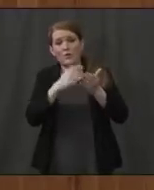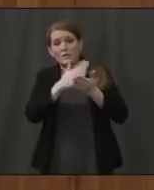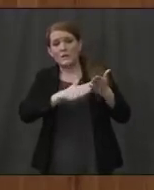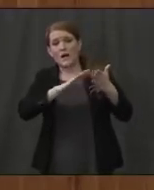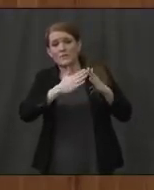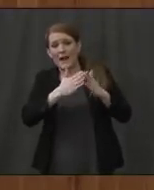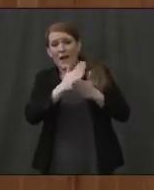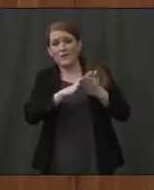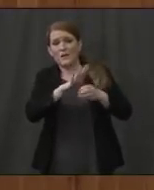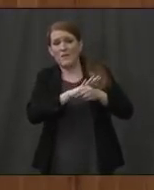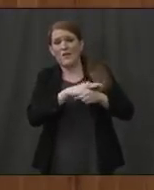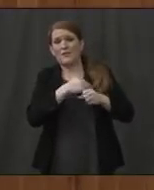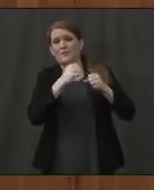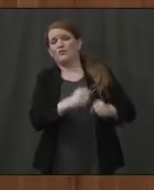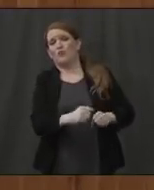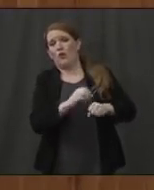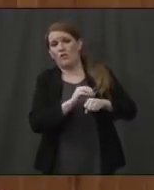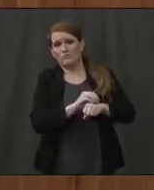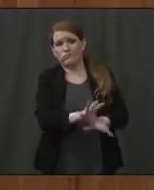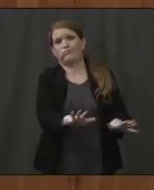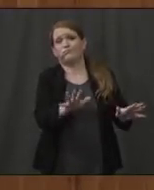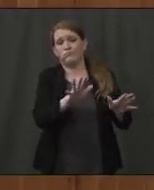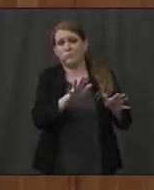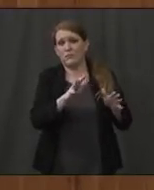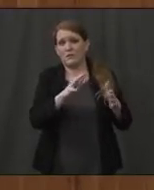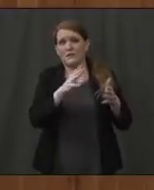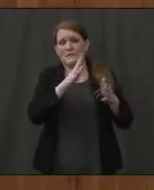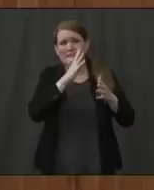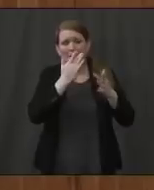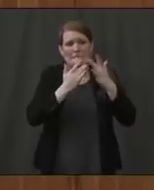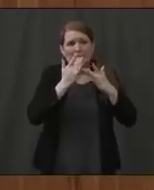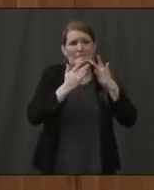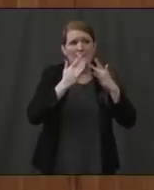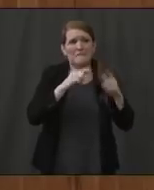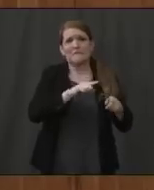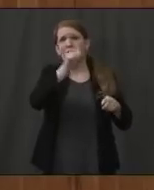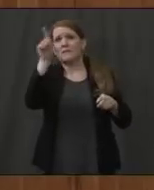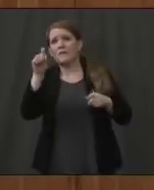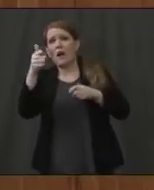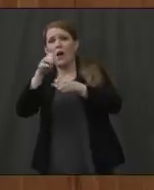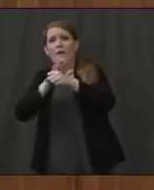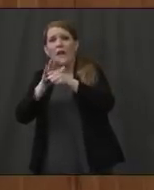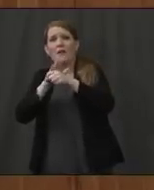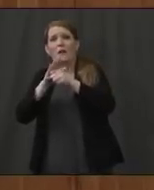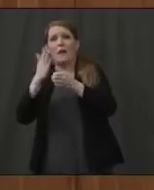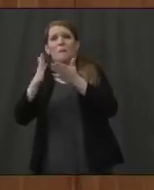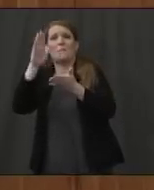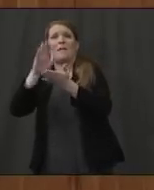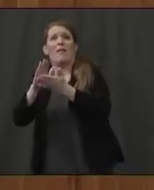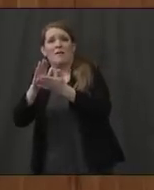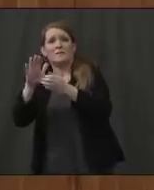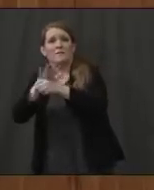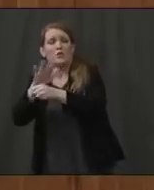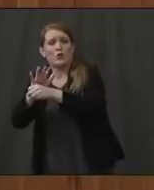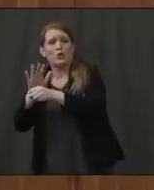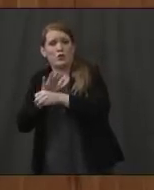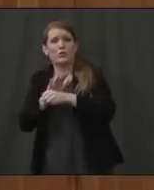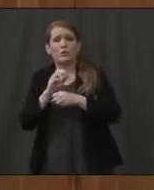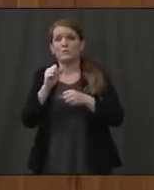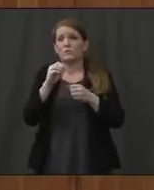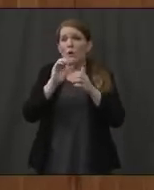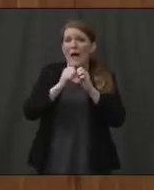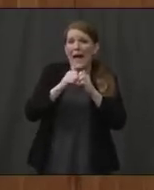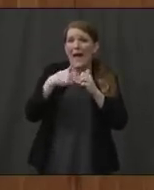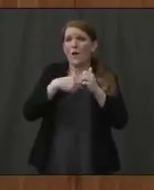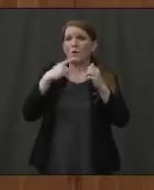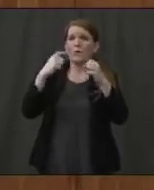greatest challenges, and we have other parts of the state who have capacity. And how do we work to use these resources, our people, our personal protective